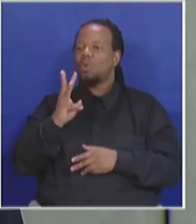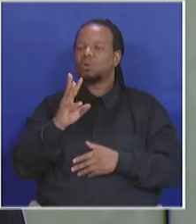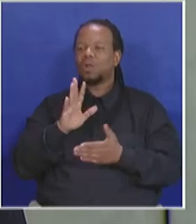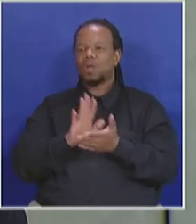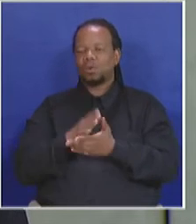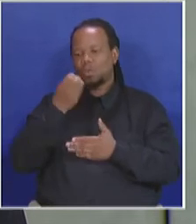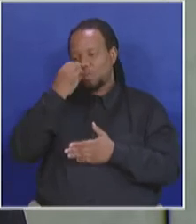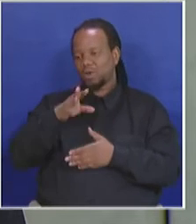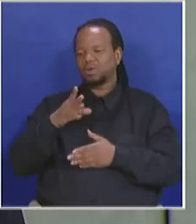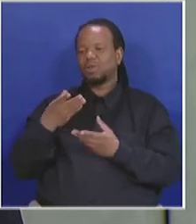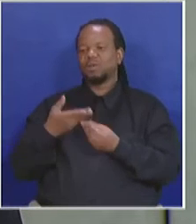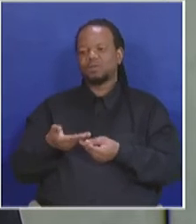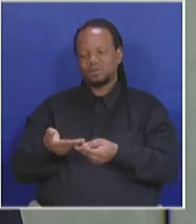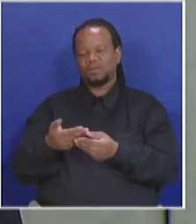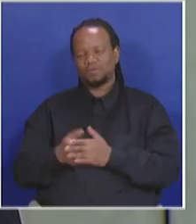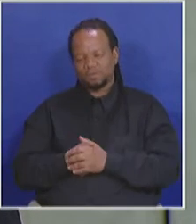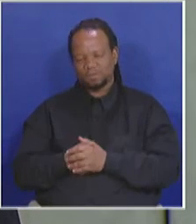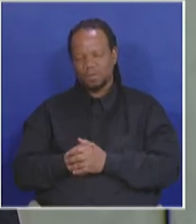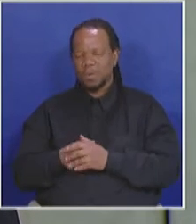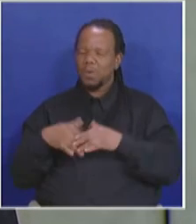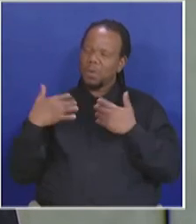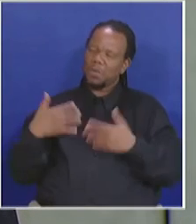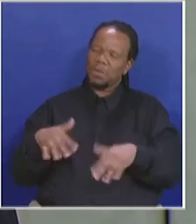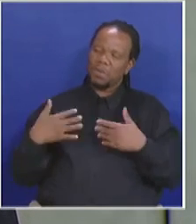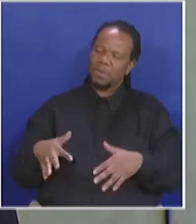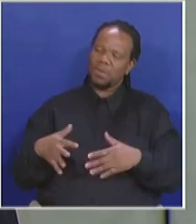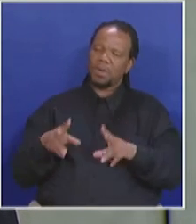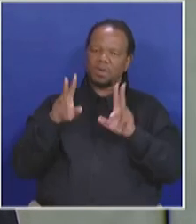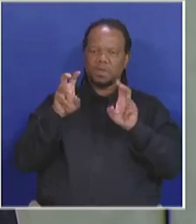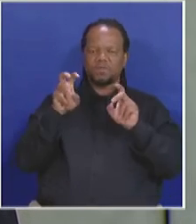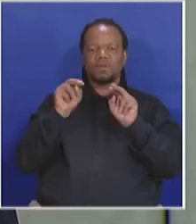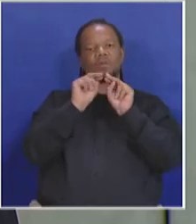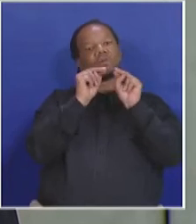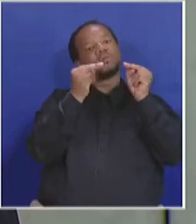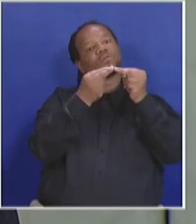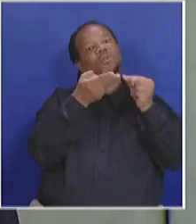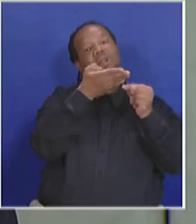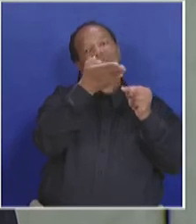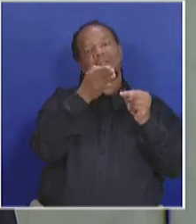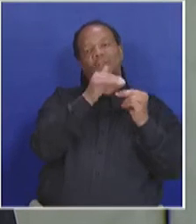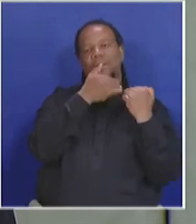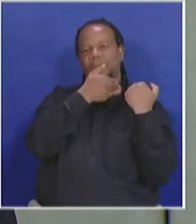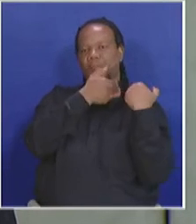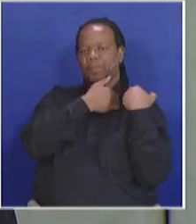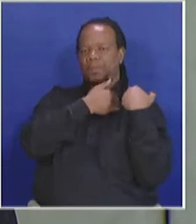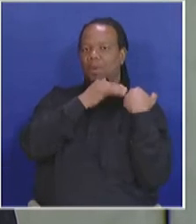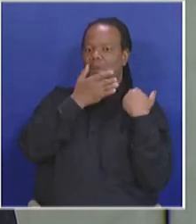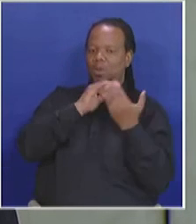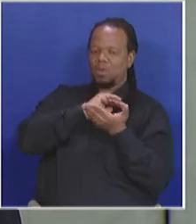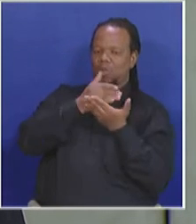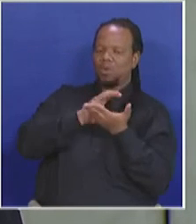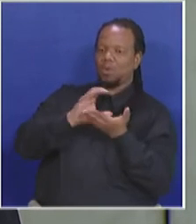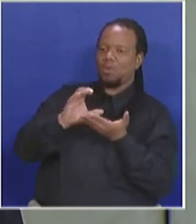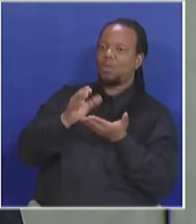services. One of the most pressing issues is that where national departments are responsible for the spending of certain grants within their